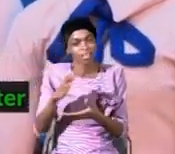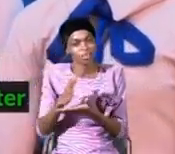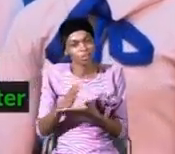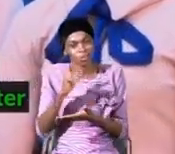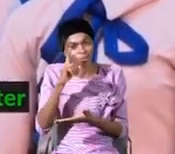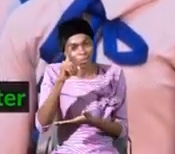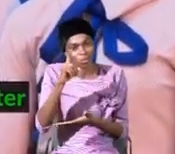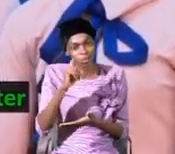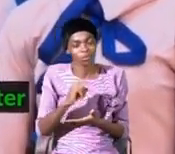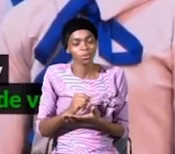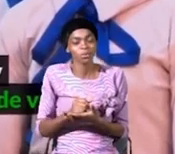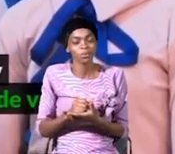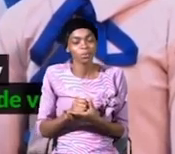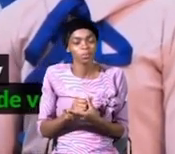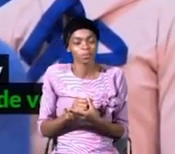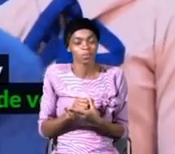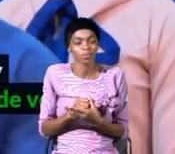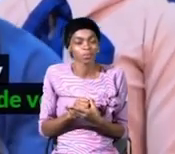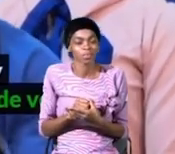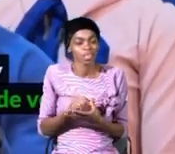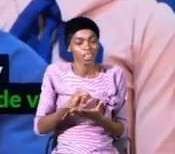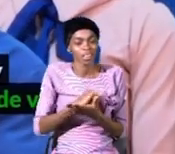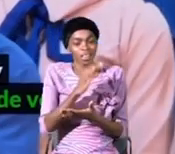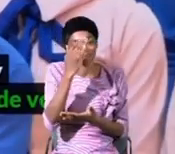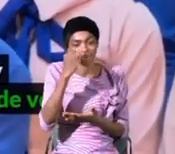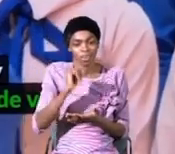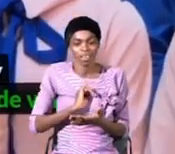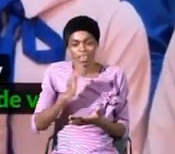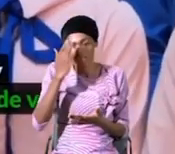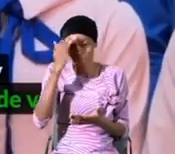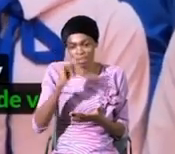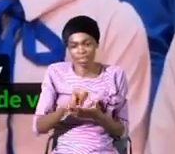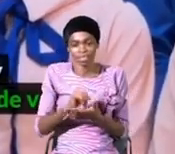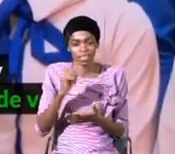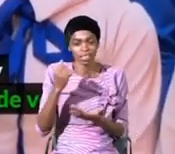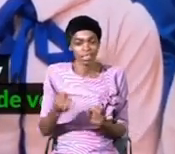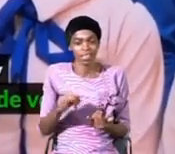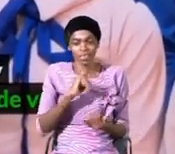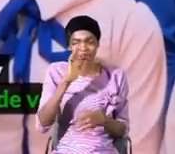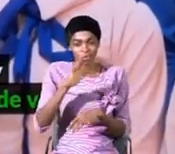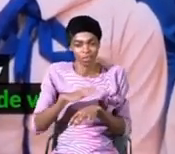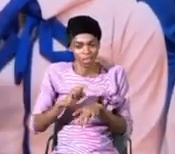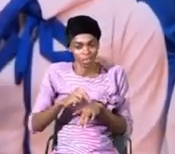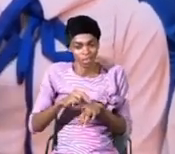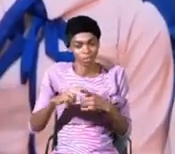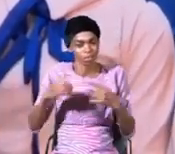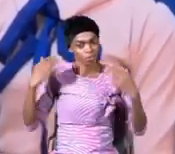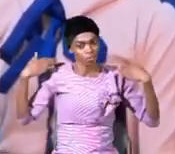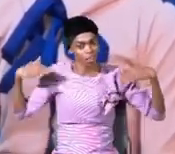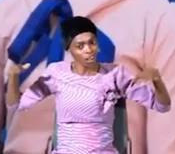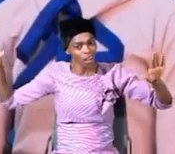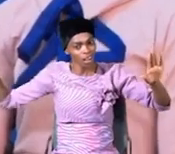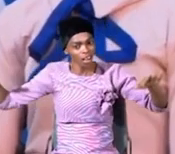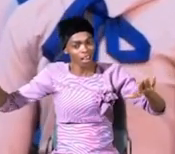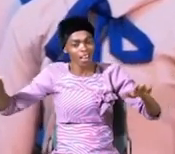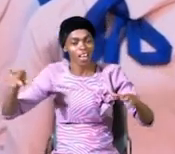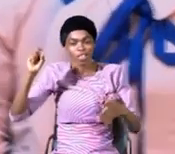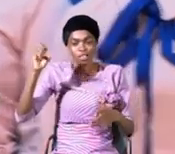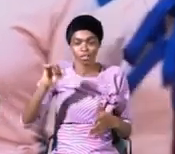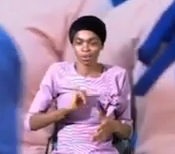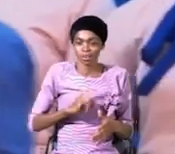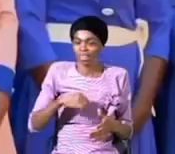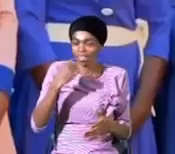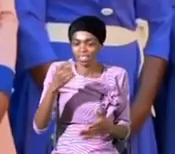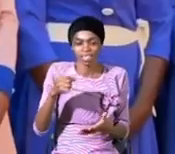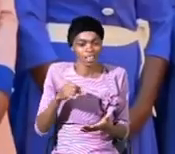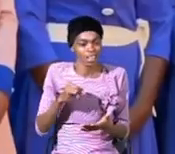you. And that's why I know that now is the time to fly. So I say, teach